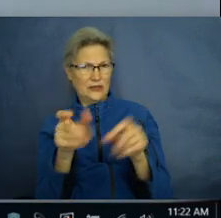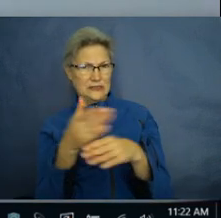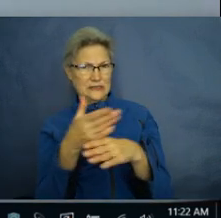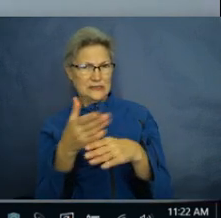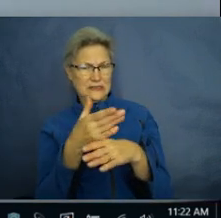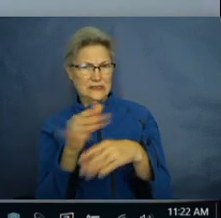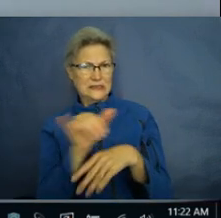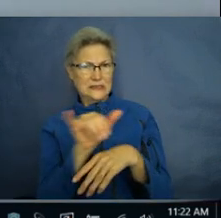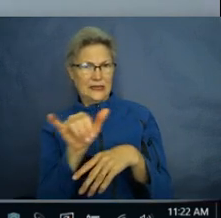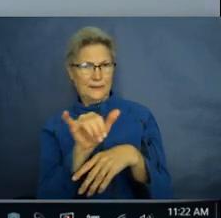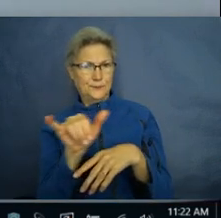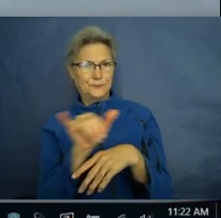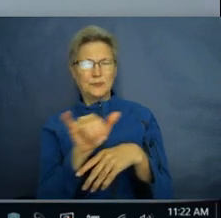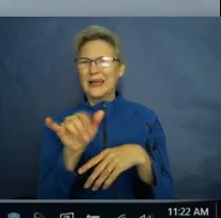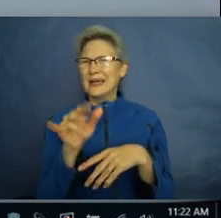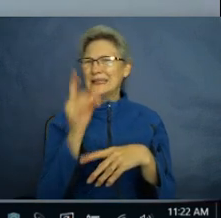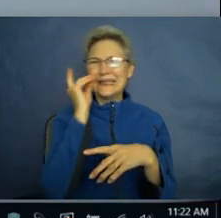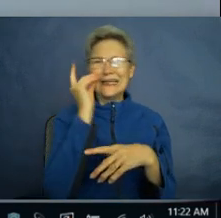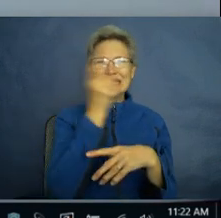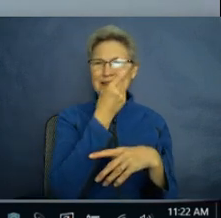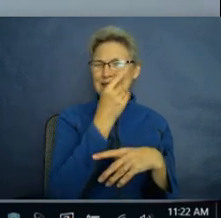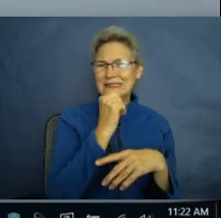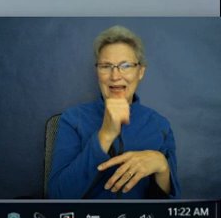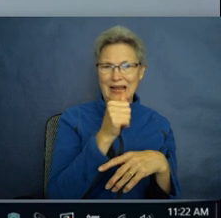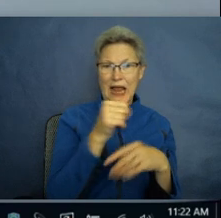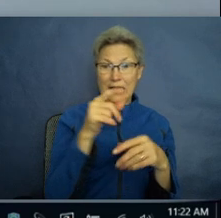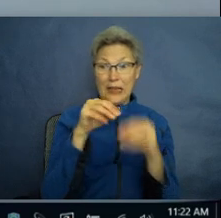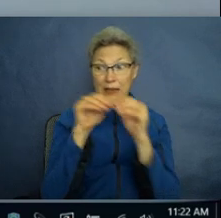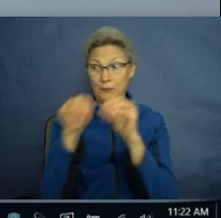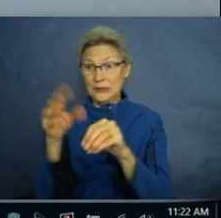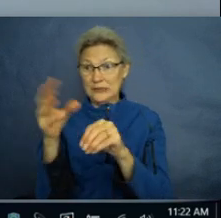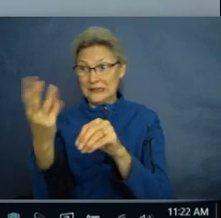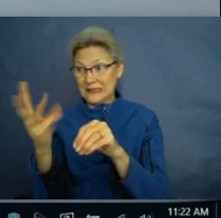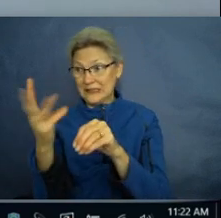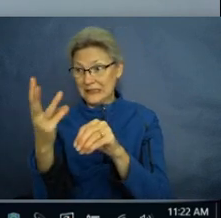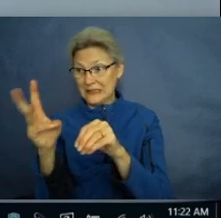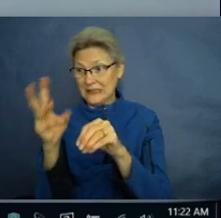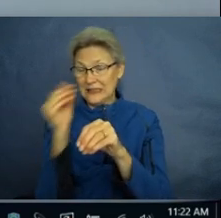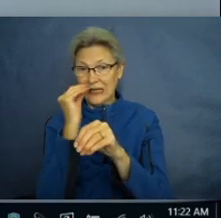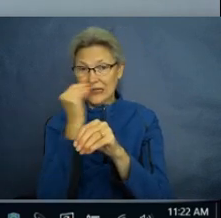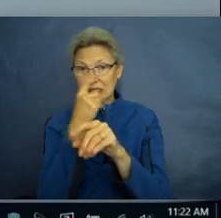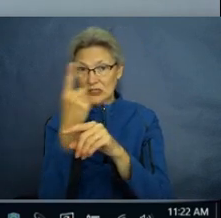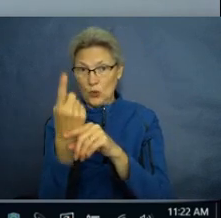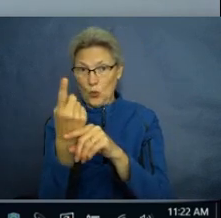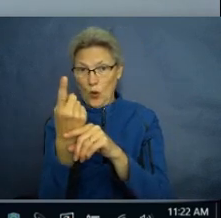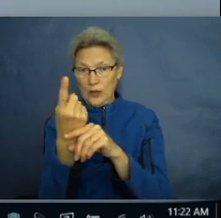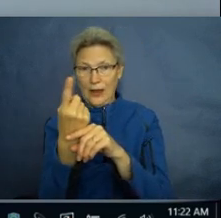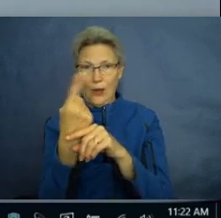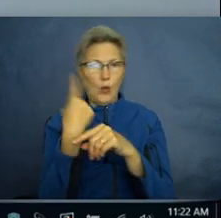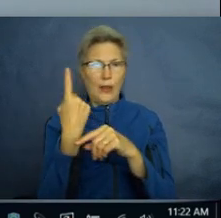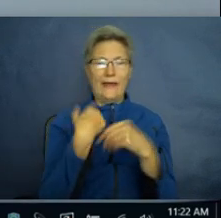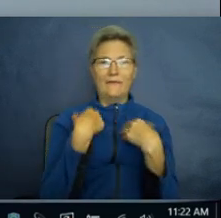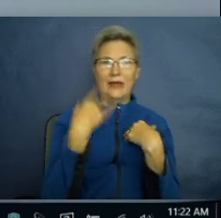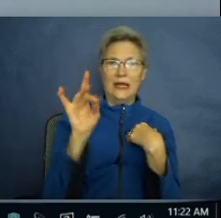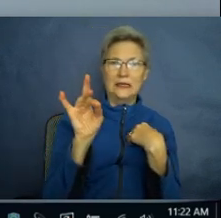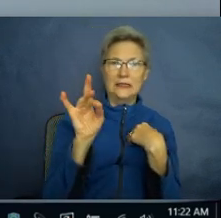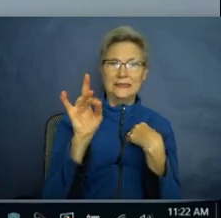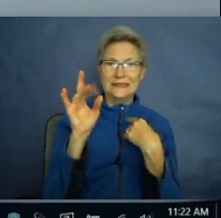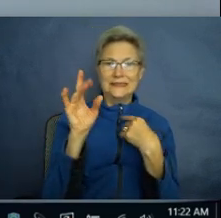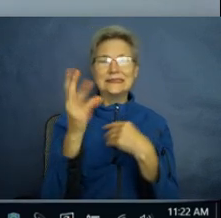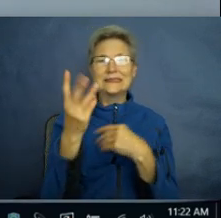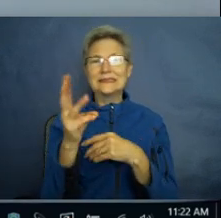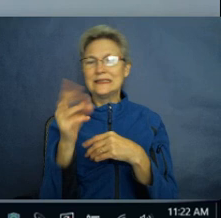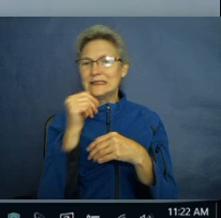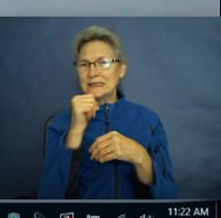but daisies do not, right? I can't put 16 daisies in one bouquet because I only have 8. So even though 16 is in